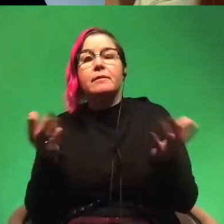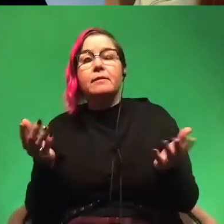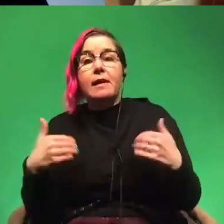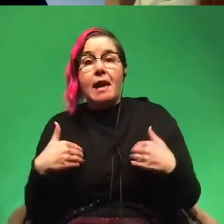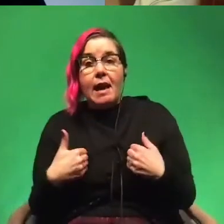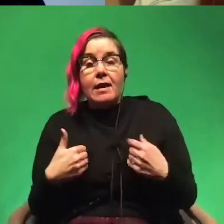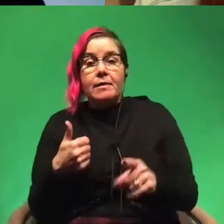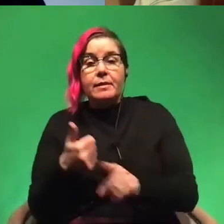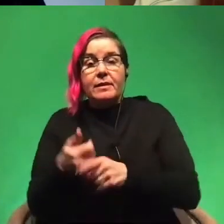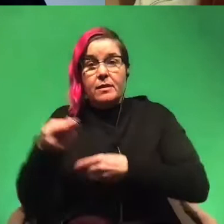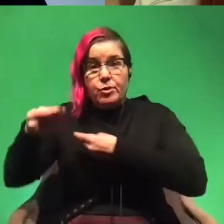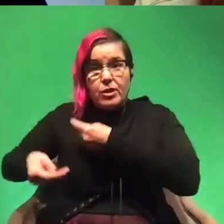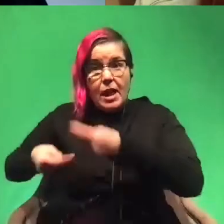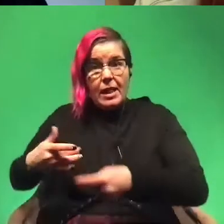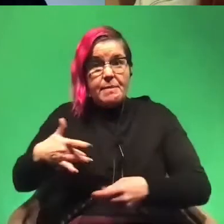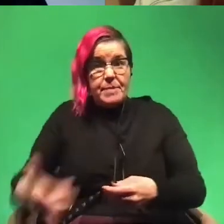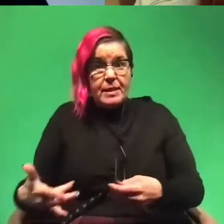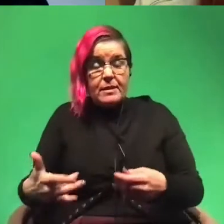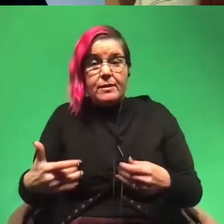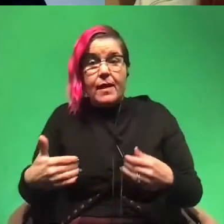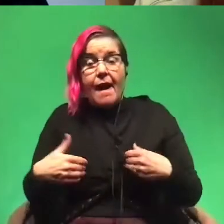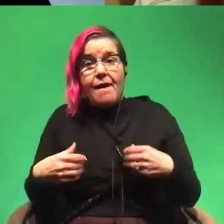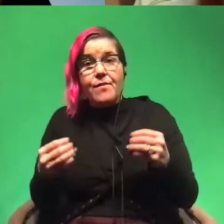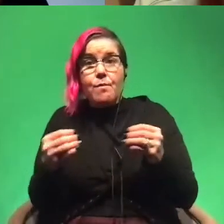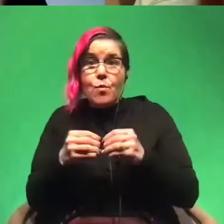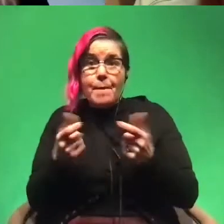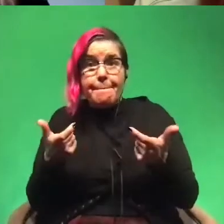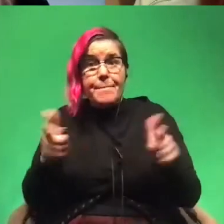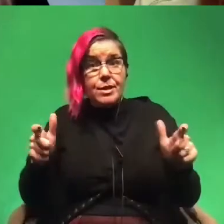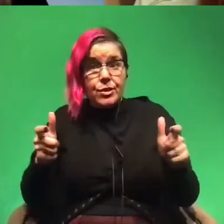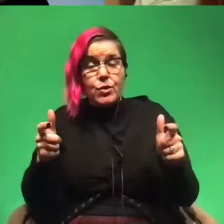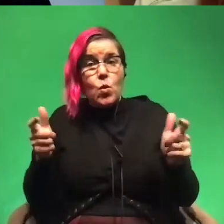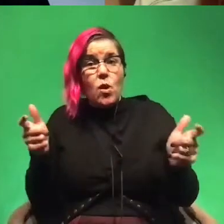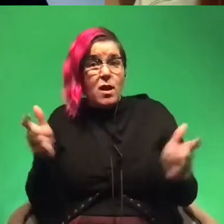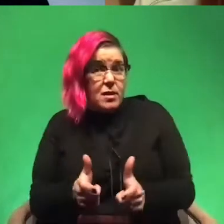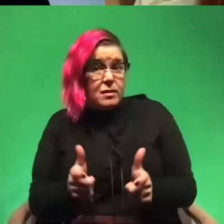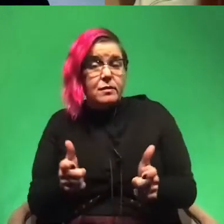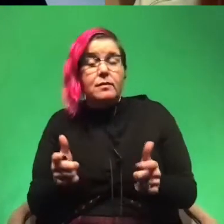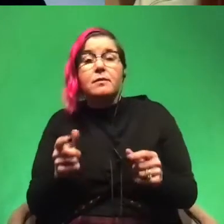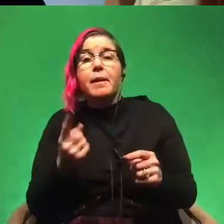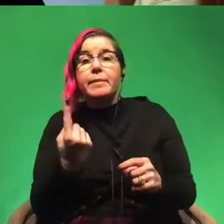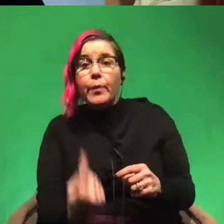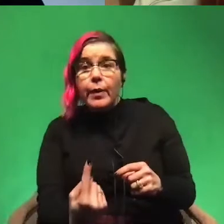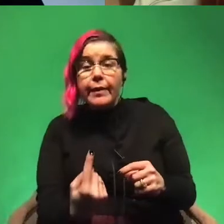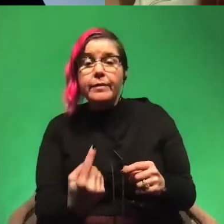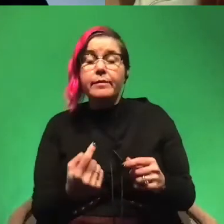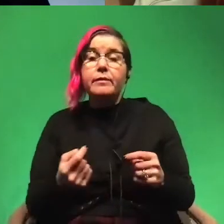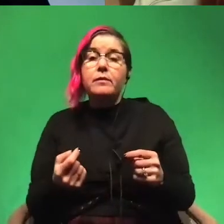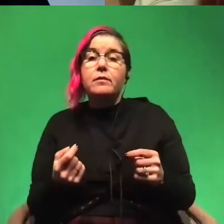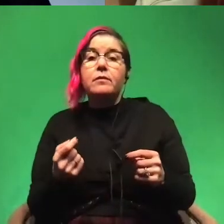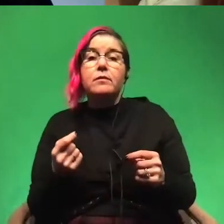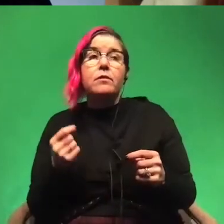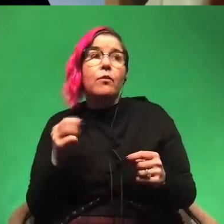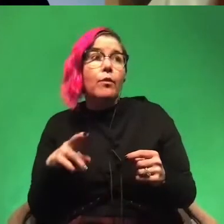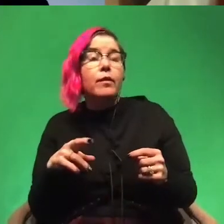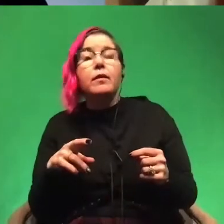animal genetically more predisposed to have more more individuals or less, like single litters, or